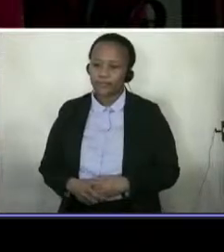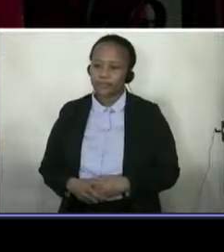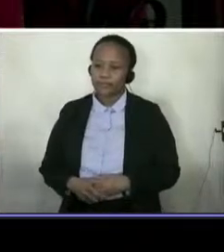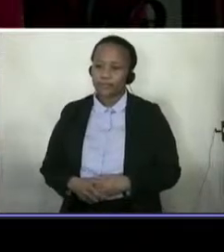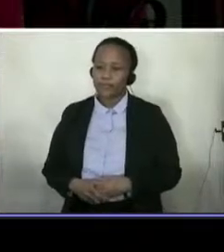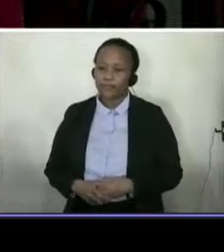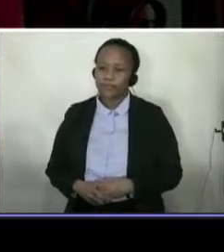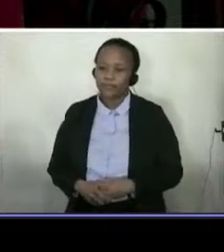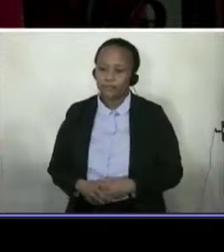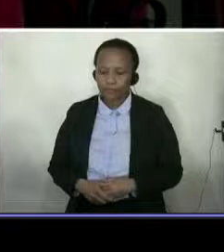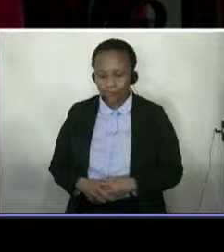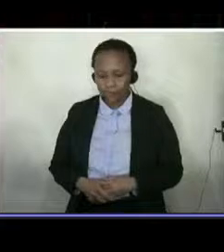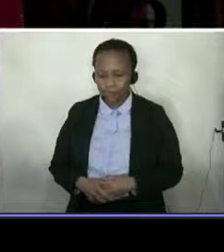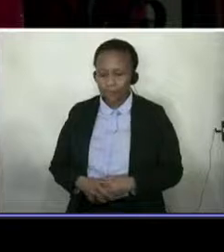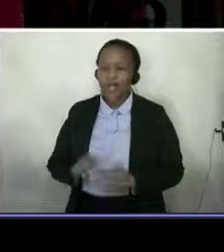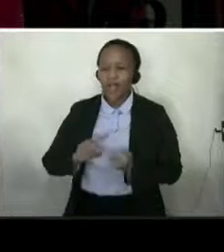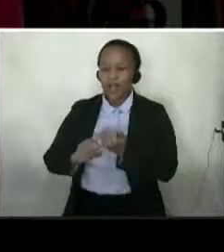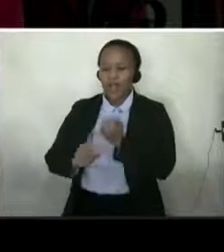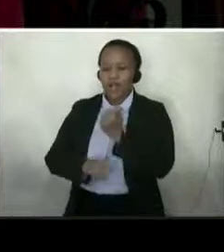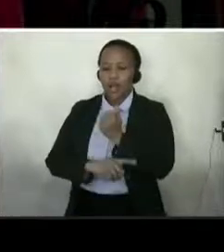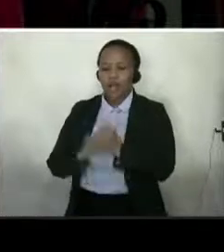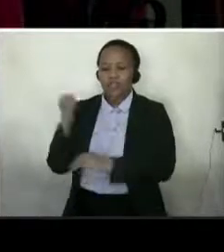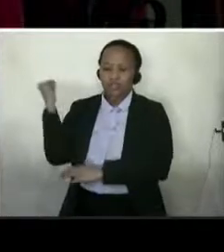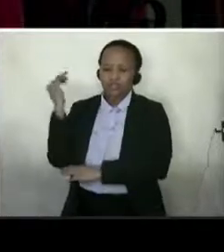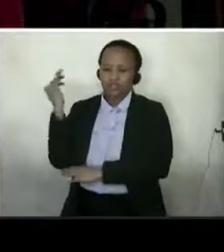last speaker from the ANC.